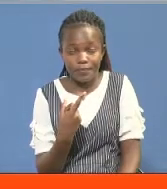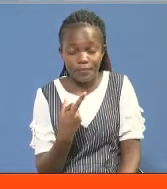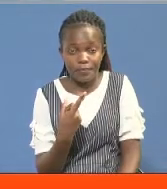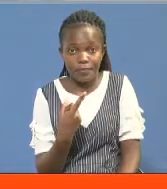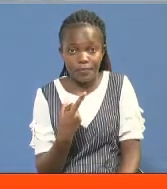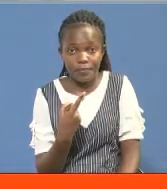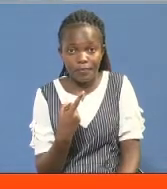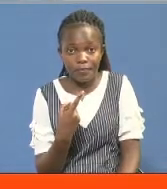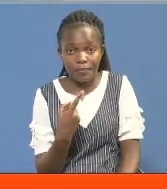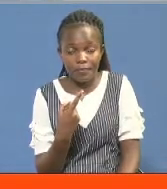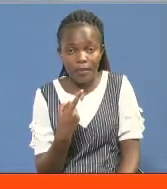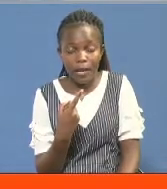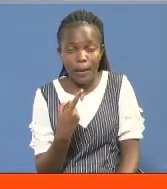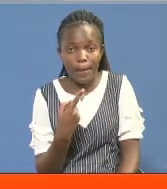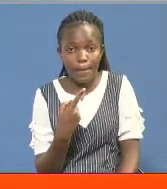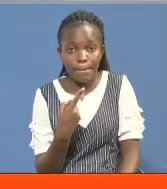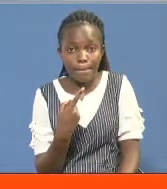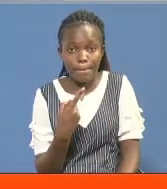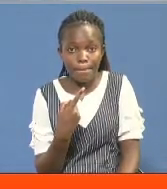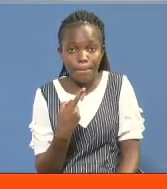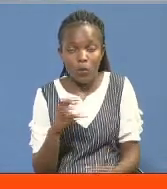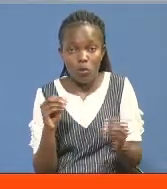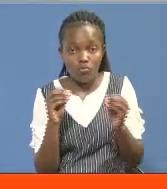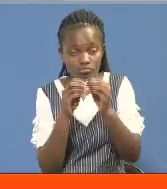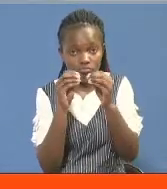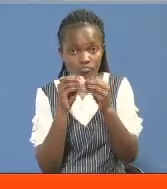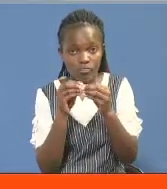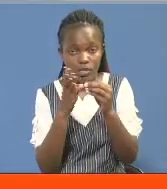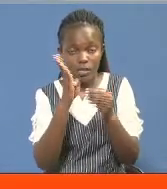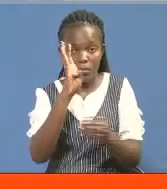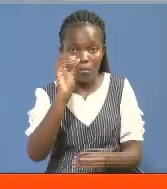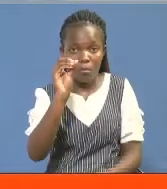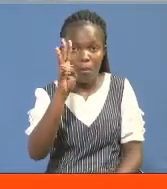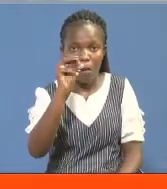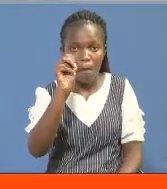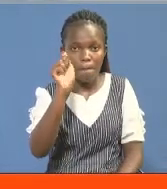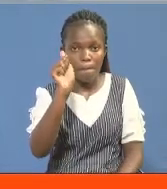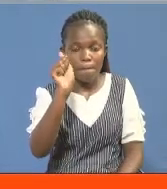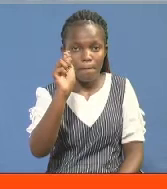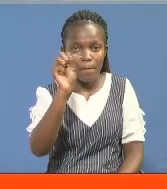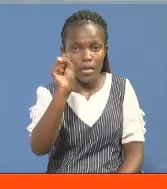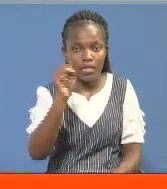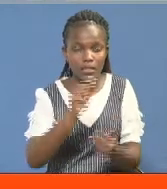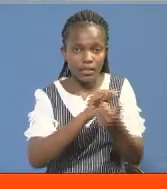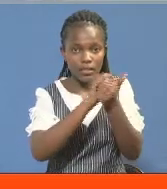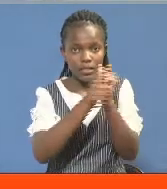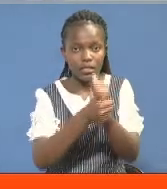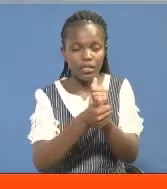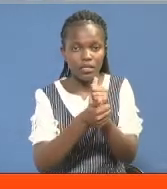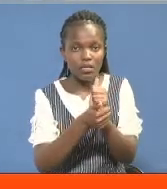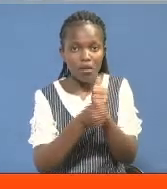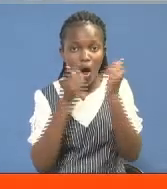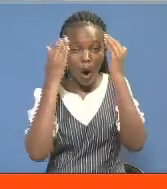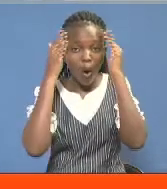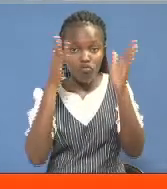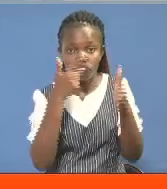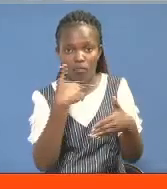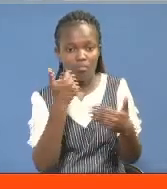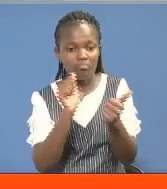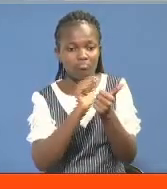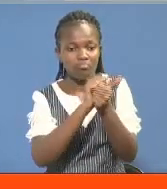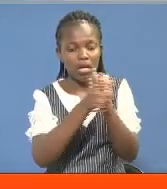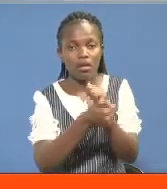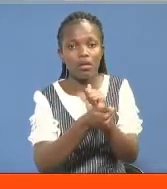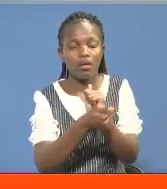unveiled by the steering committee at Bomas was changed. We do not know who changed it. We do